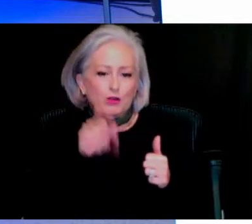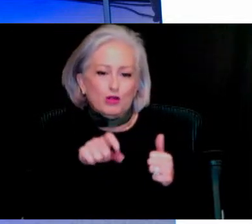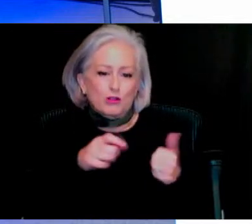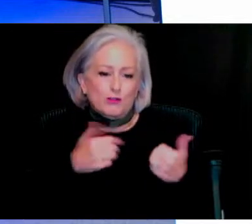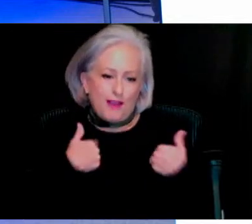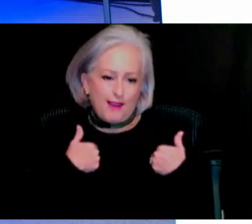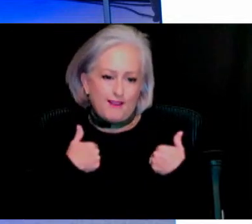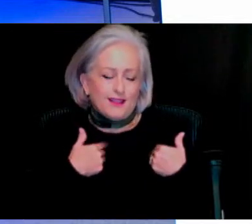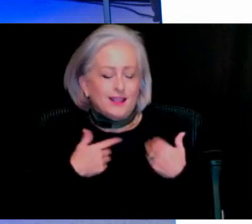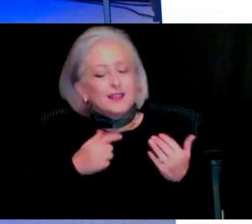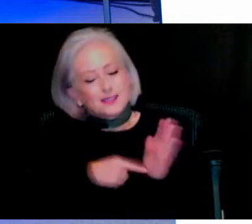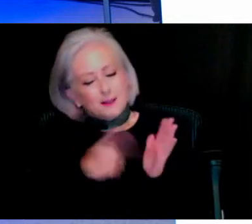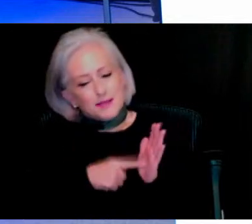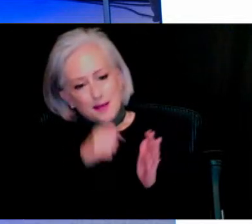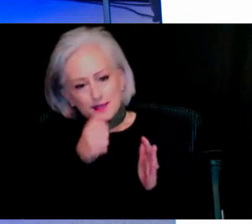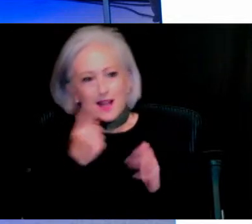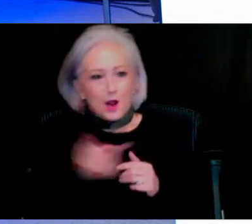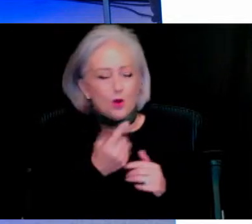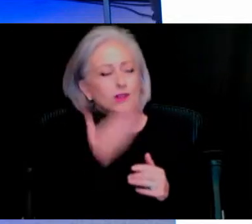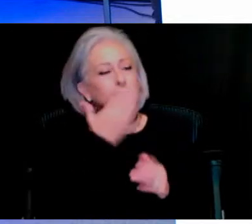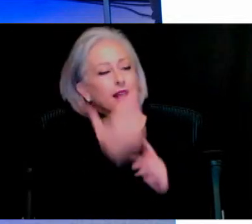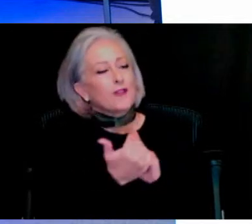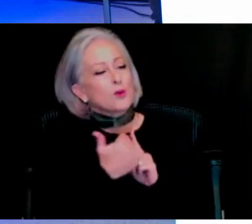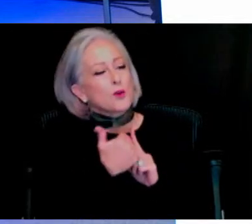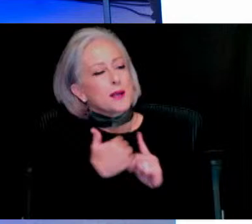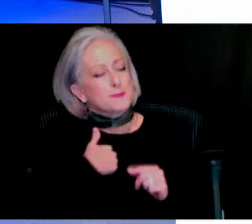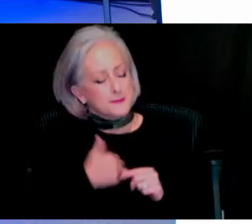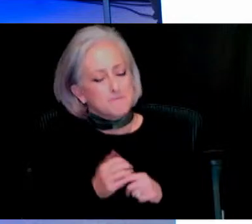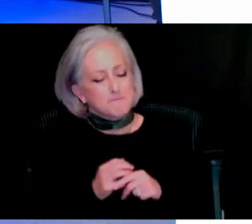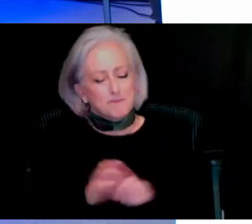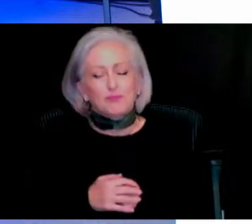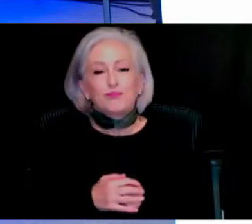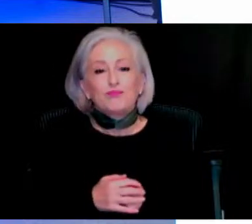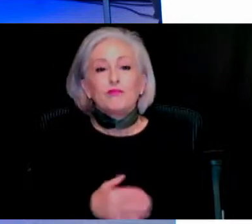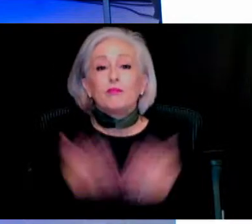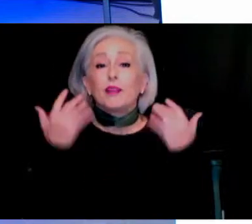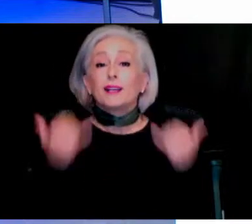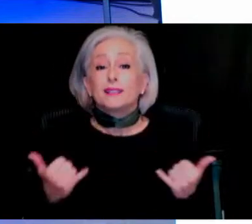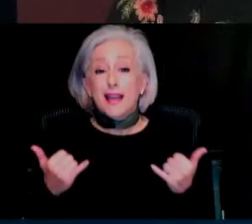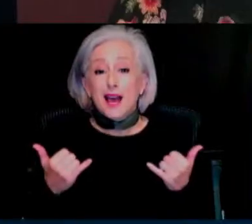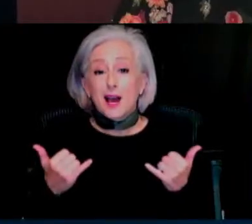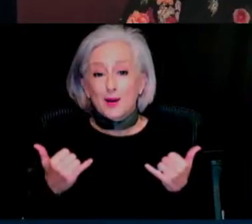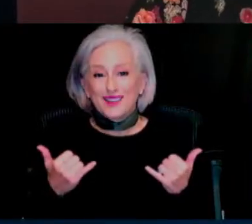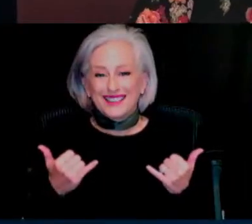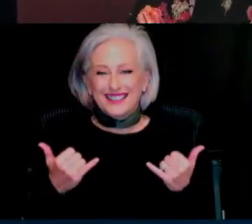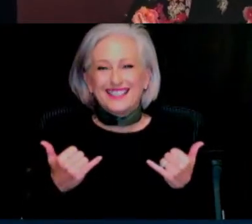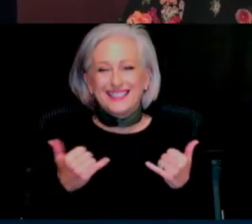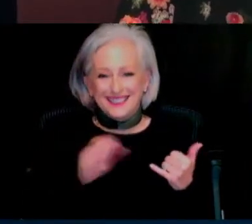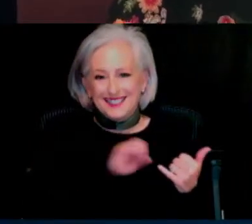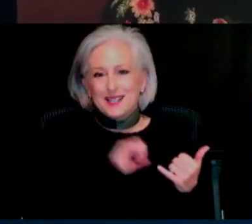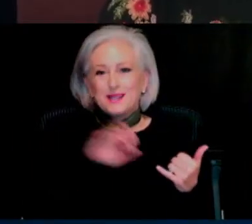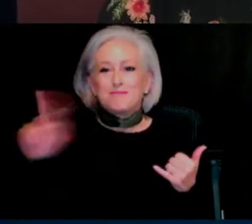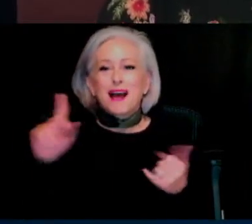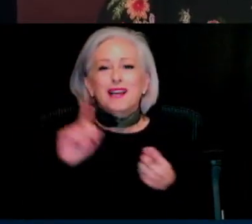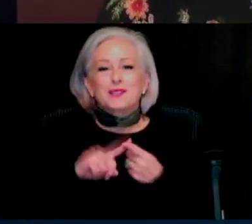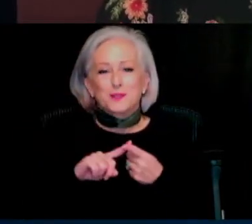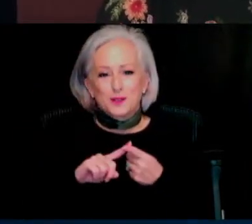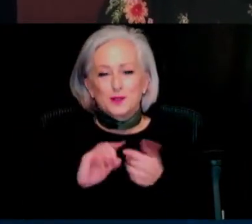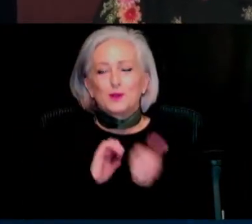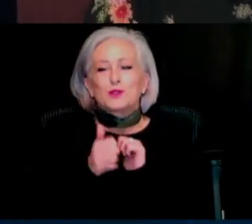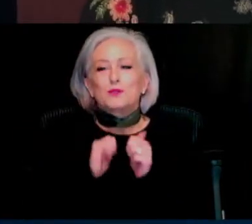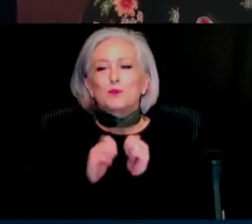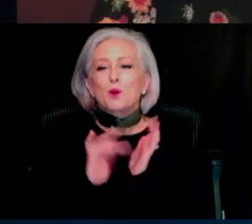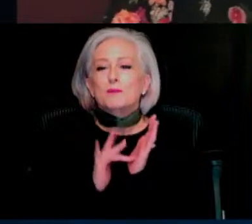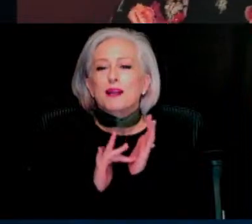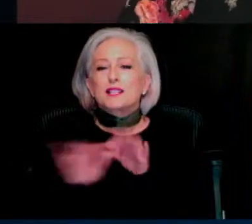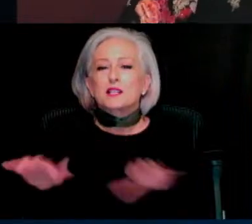So thank you for that reminder. I will have to do that. Okay, we're going to head out back to the Sports Medicine Performance Center where